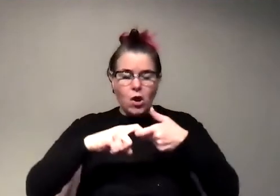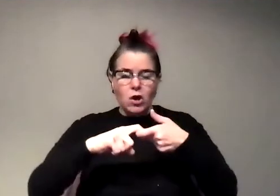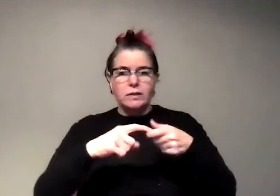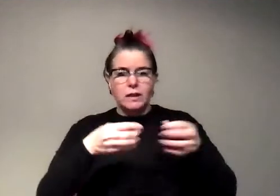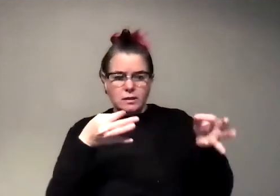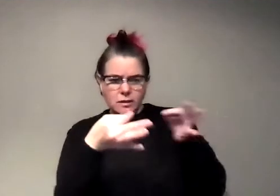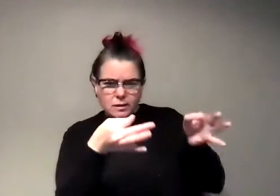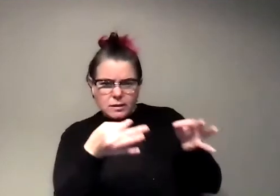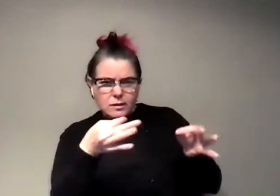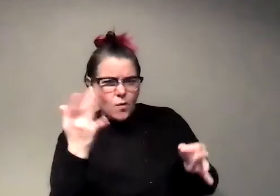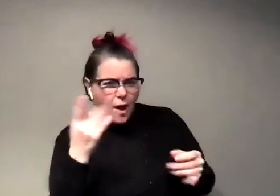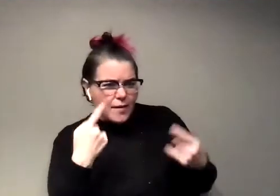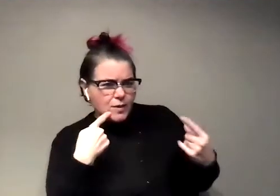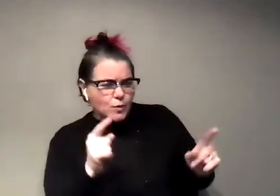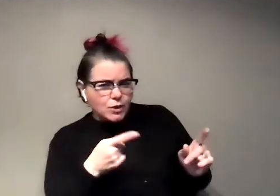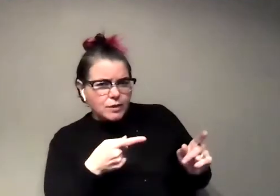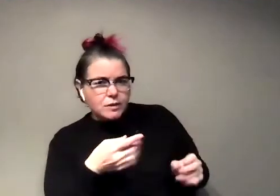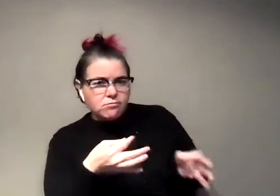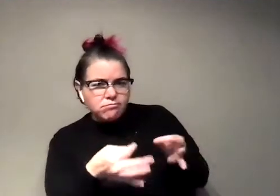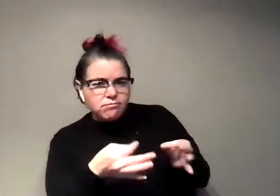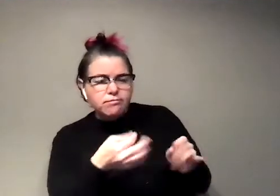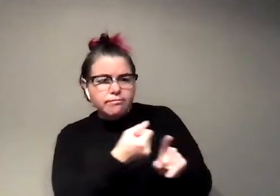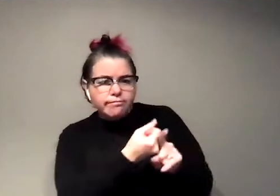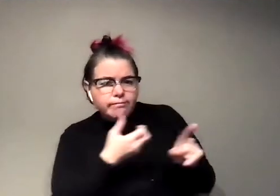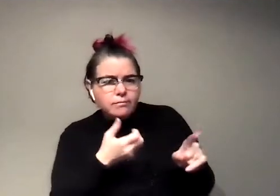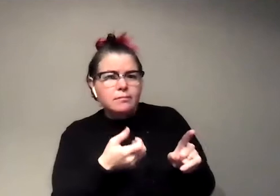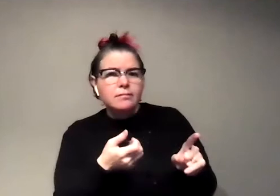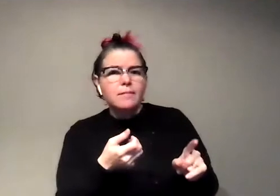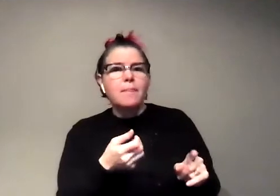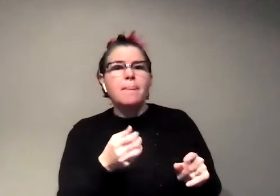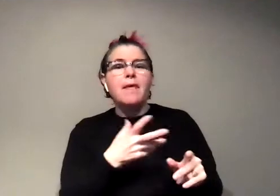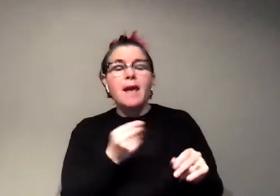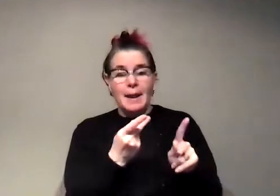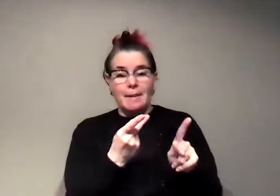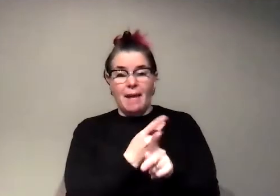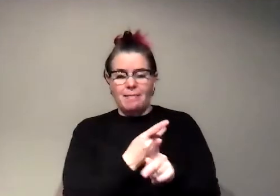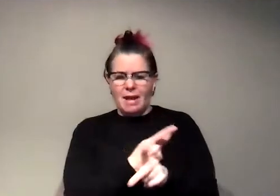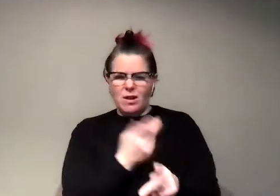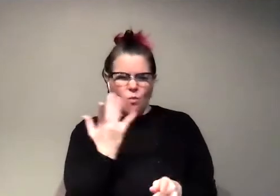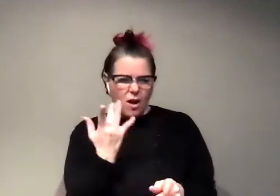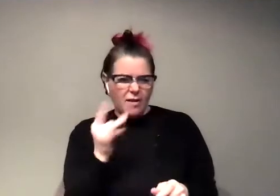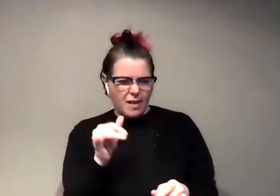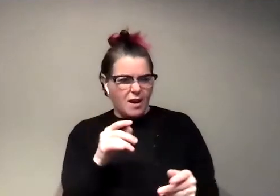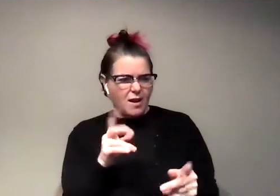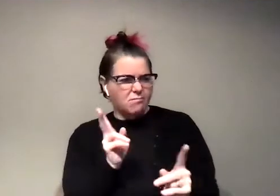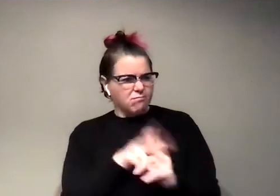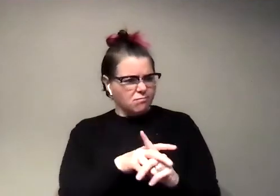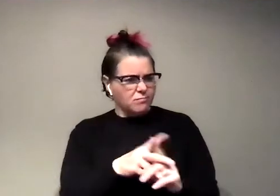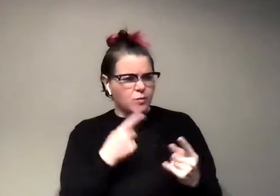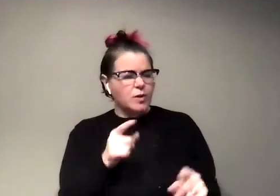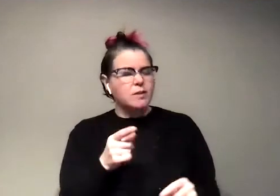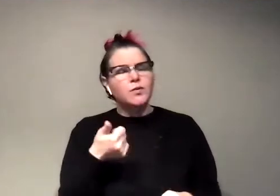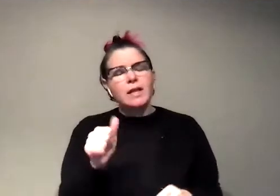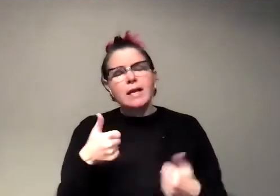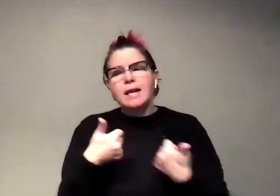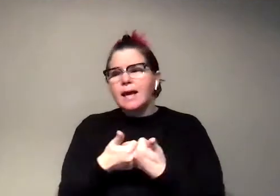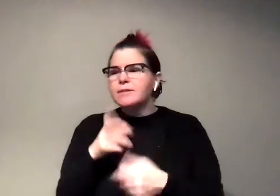these things work actually mathematically. Any games that like